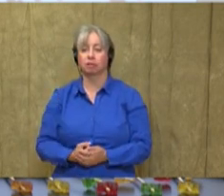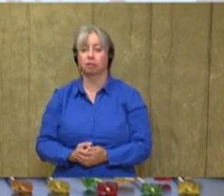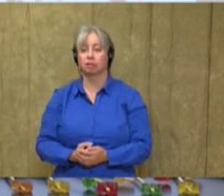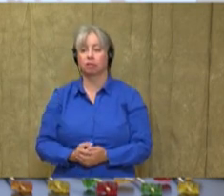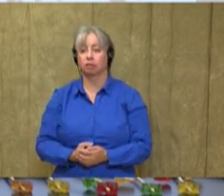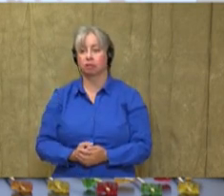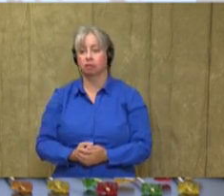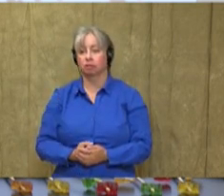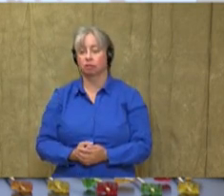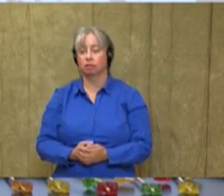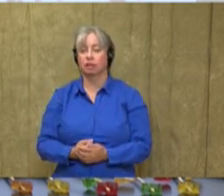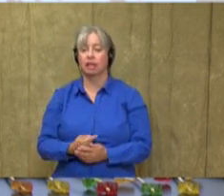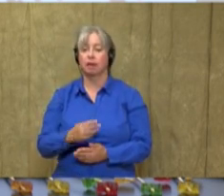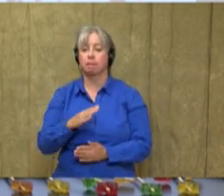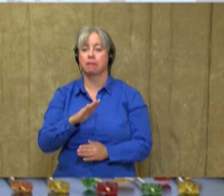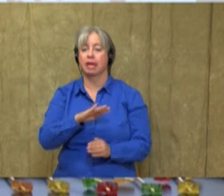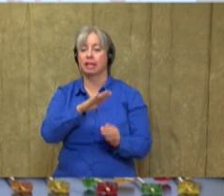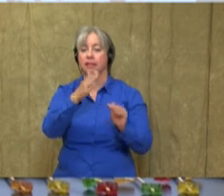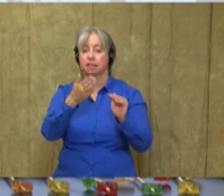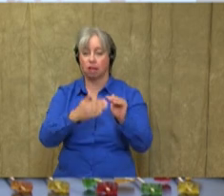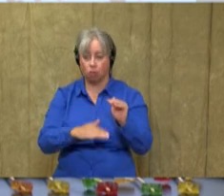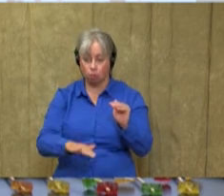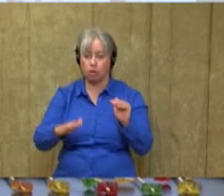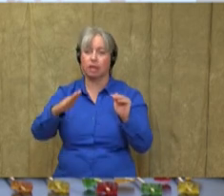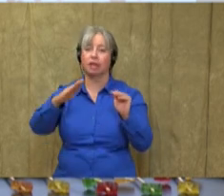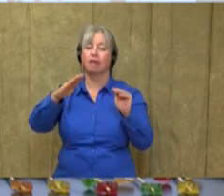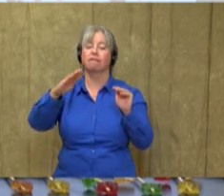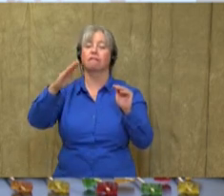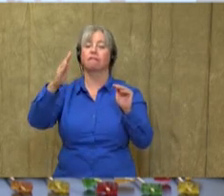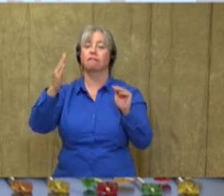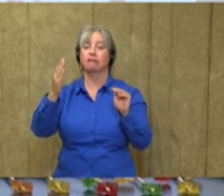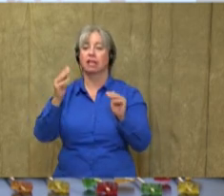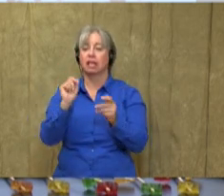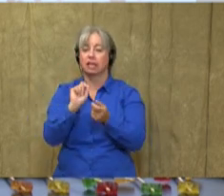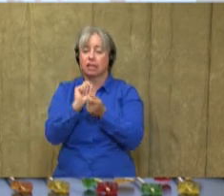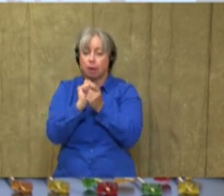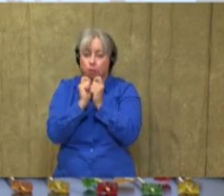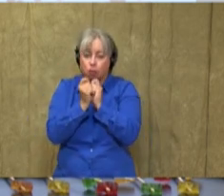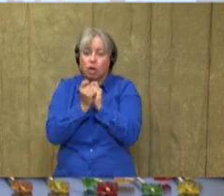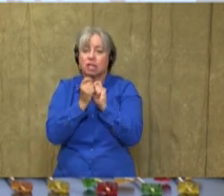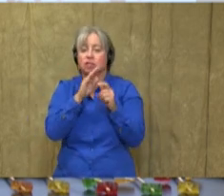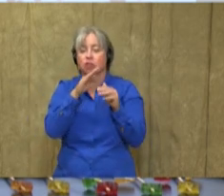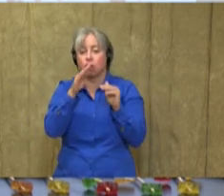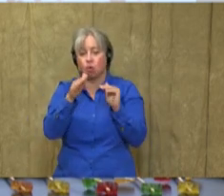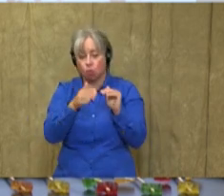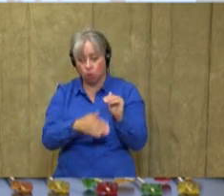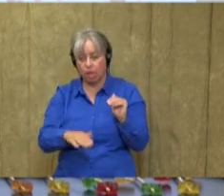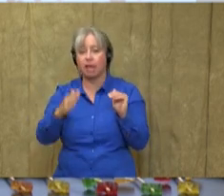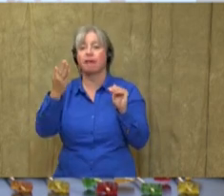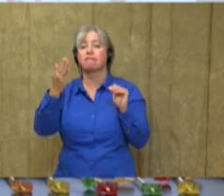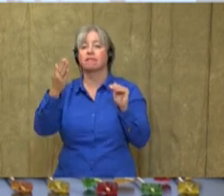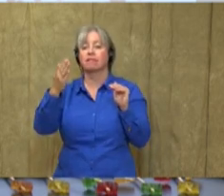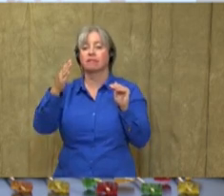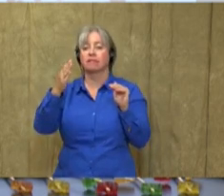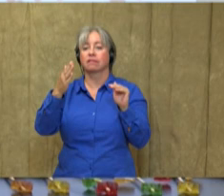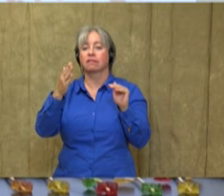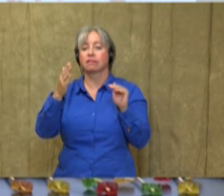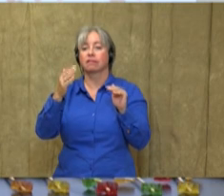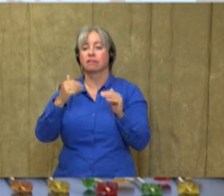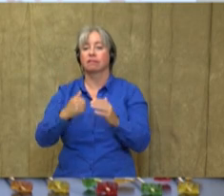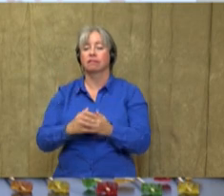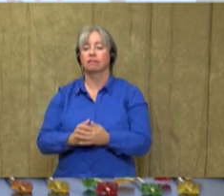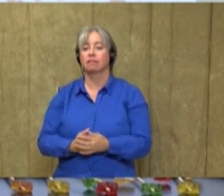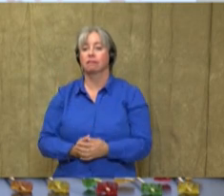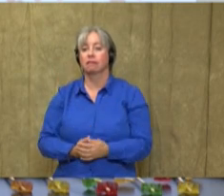compressional wave. So I've got this downward motion. It gives my molecules space. It pops back up. And then